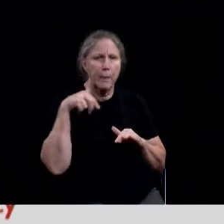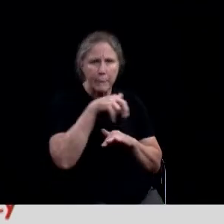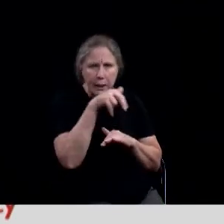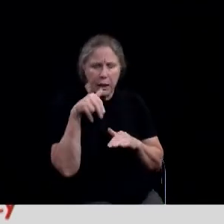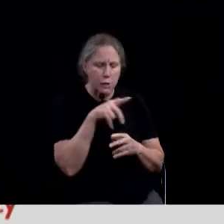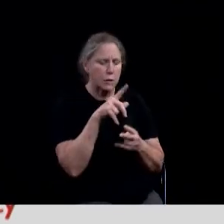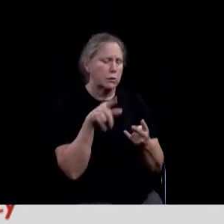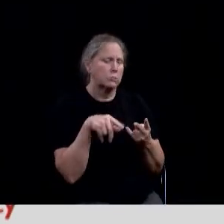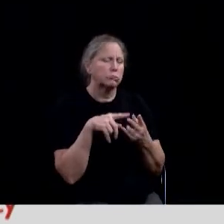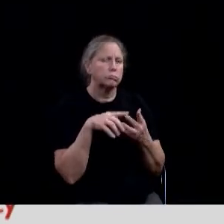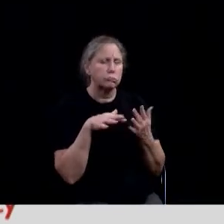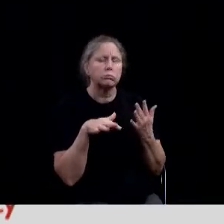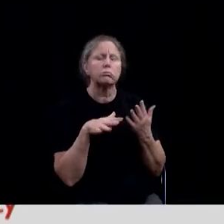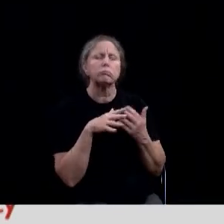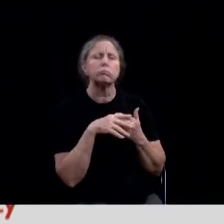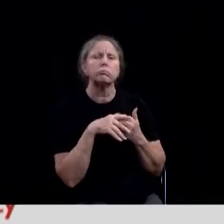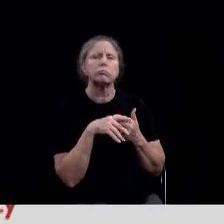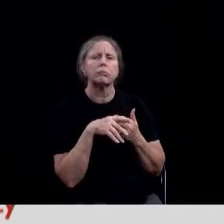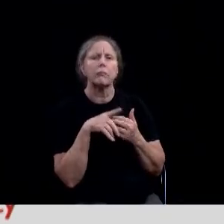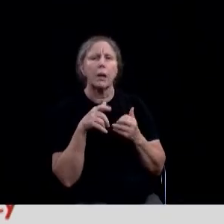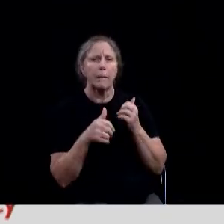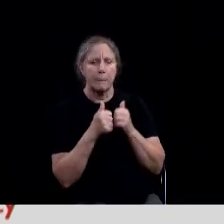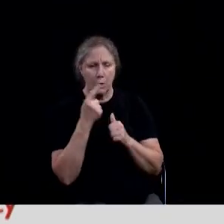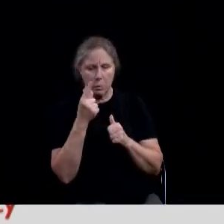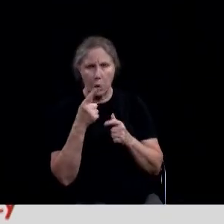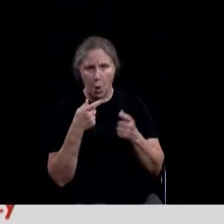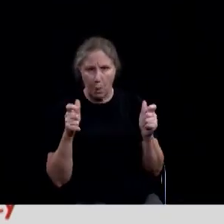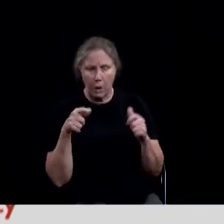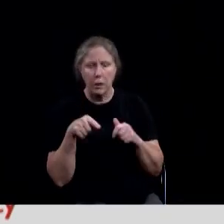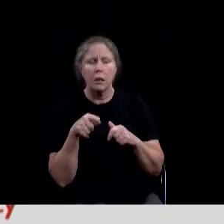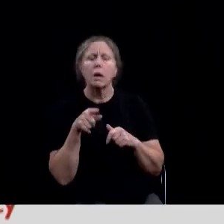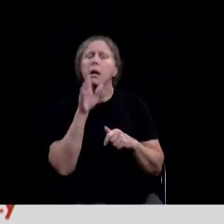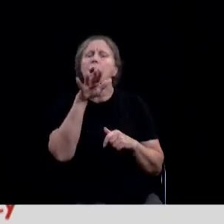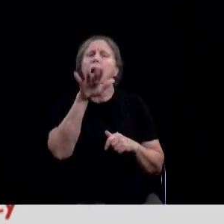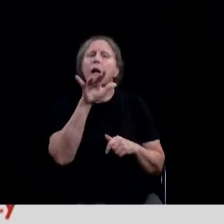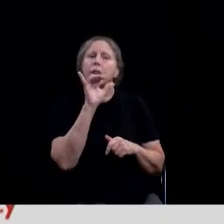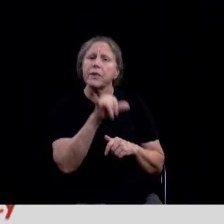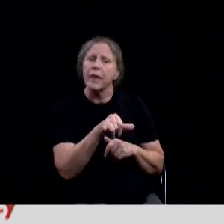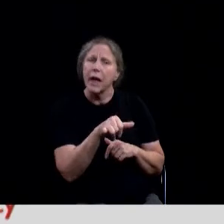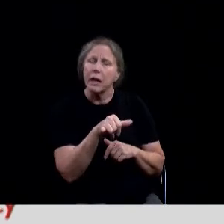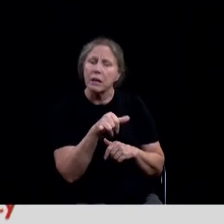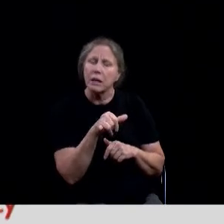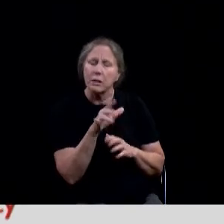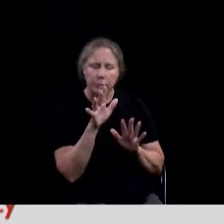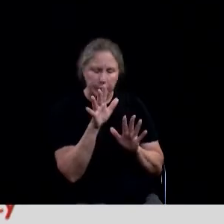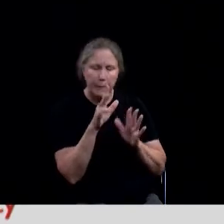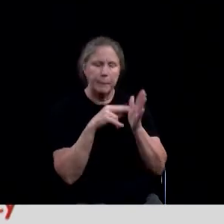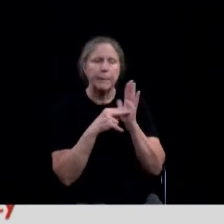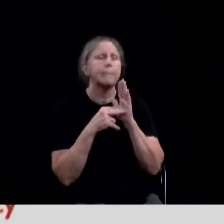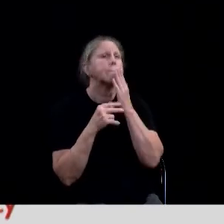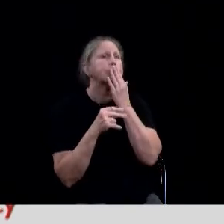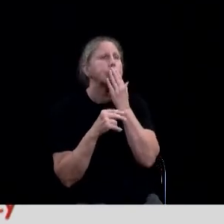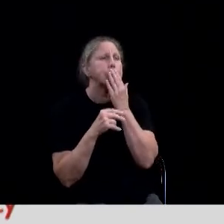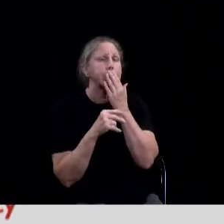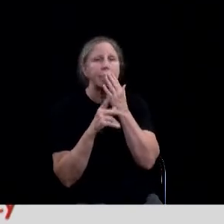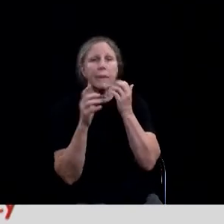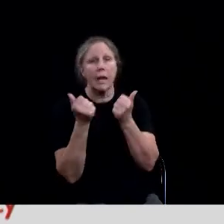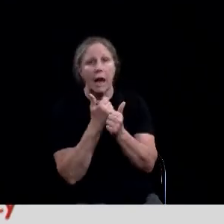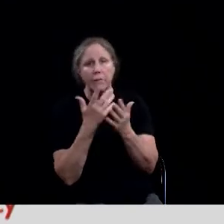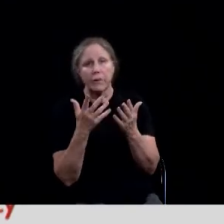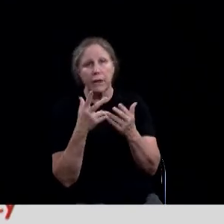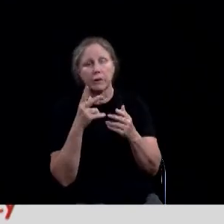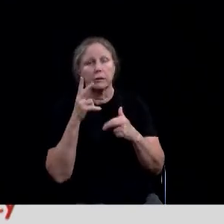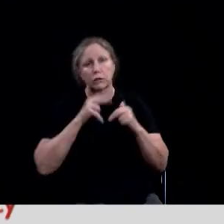one. Would that push, all things push construction dates back, but I think my question